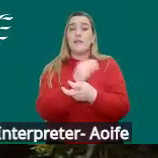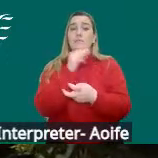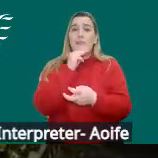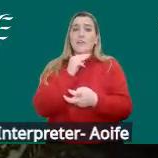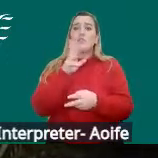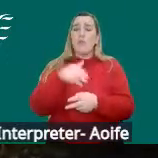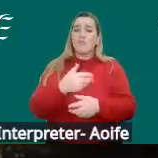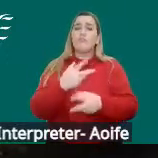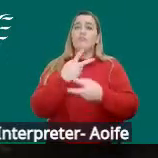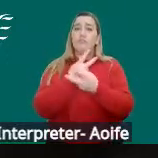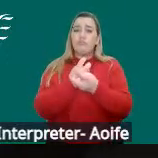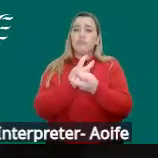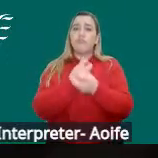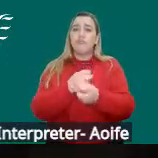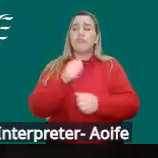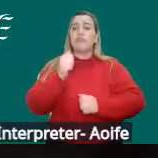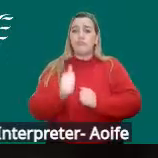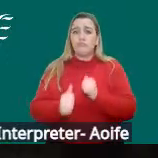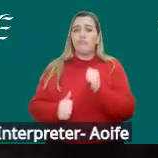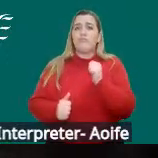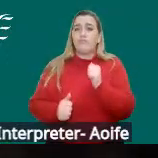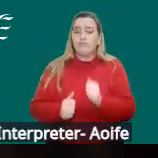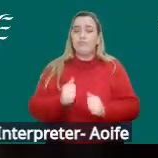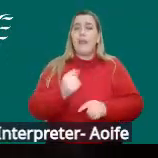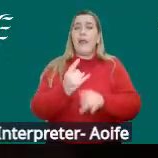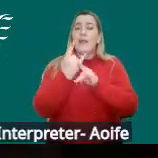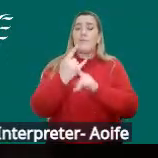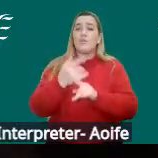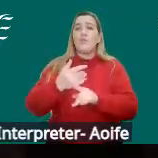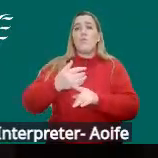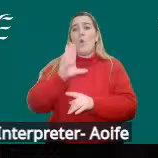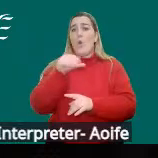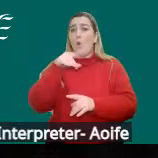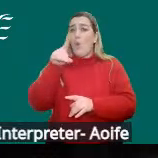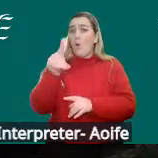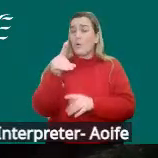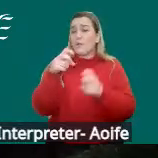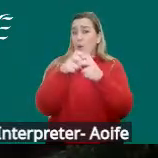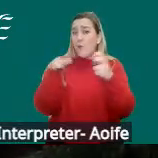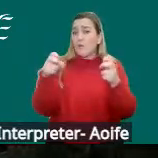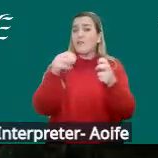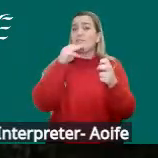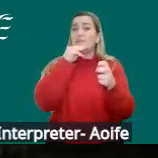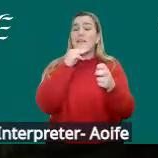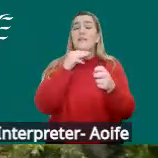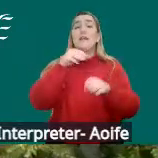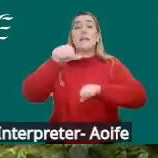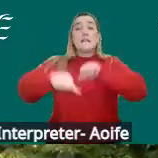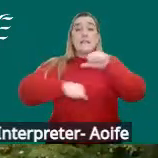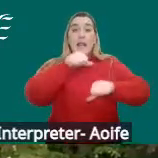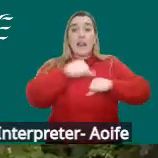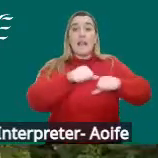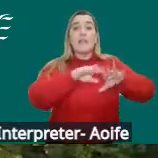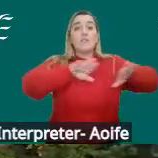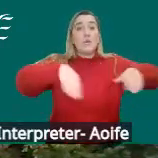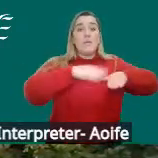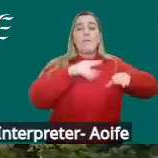of developing osteoporosis. While cycling and swimming are examples of non-weight bearing aerobic